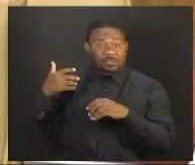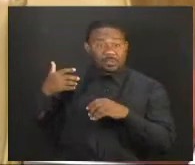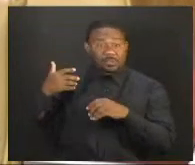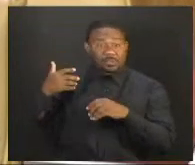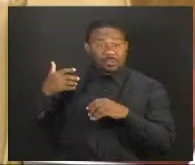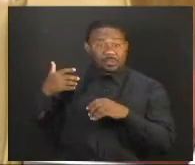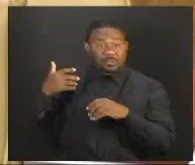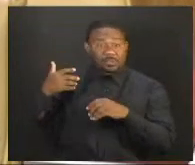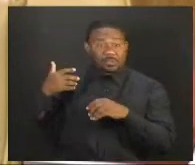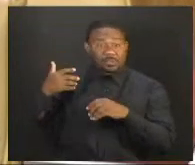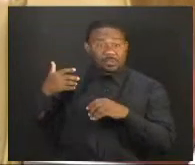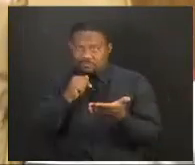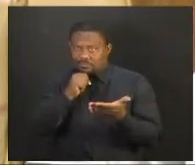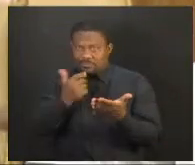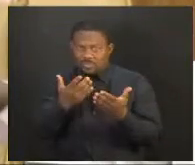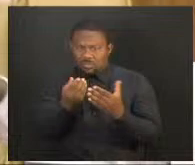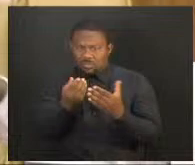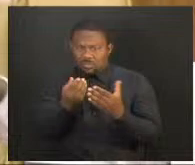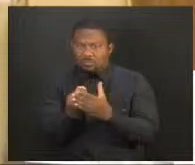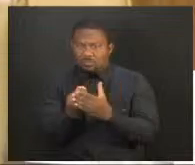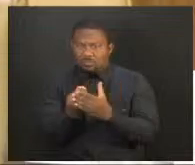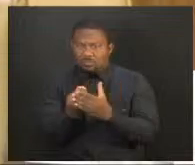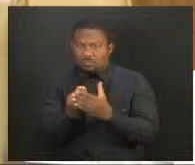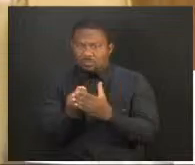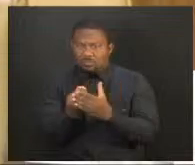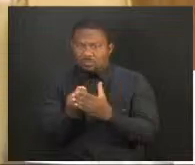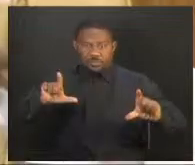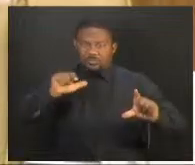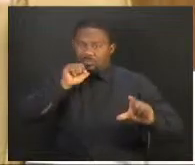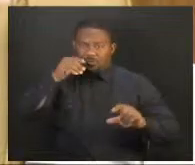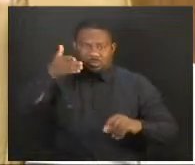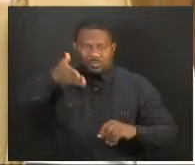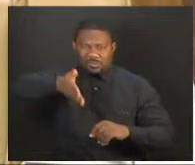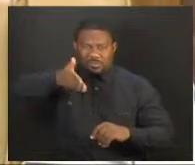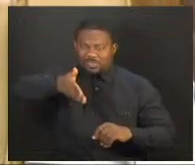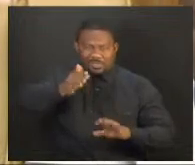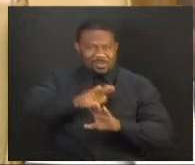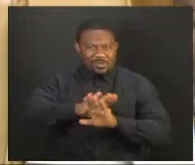No, they haven't uploaded it. It's not on it.